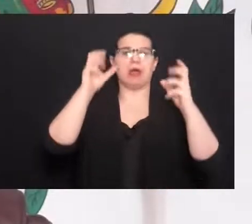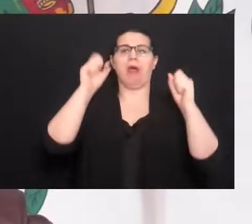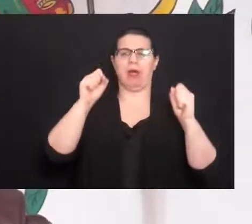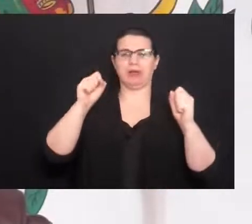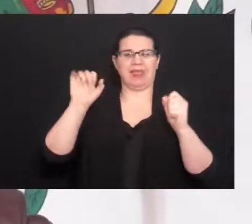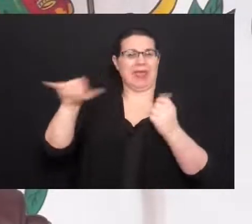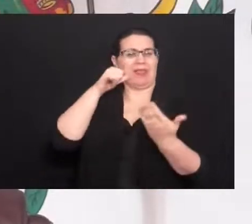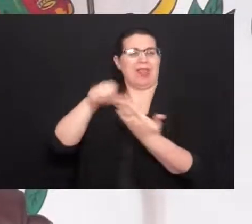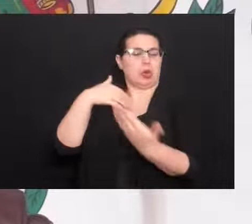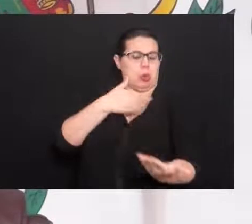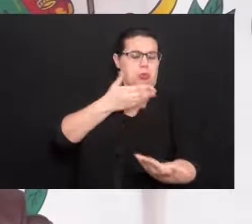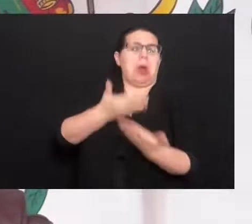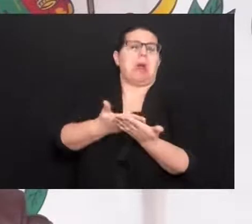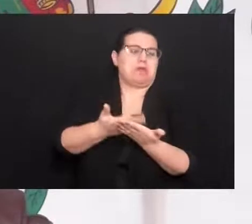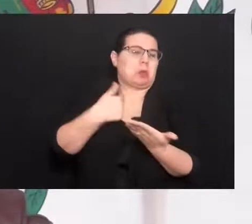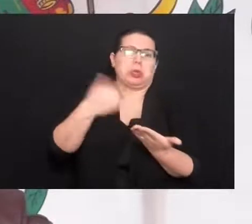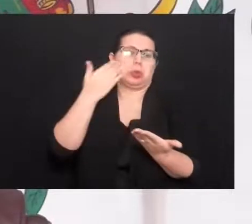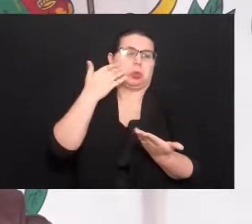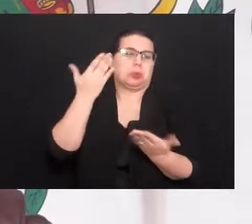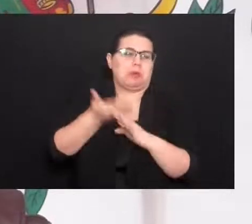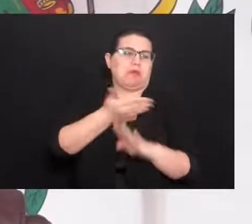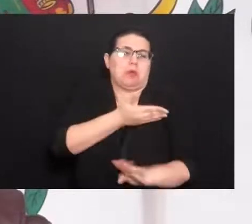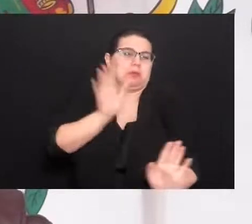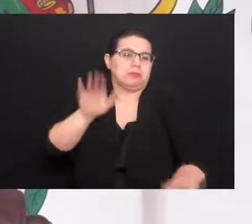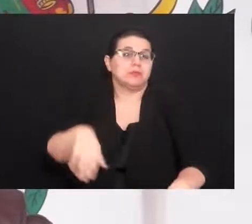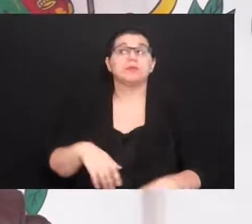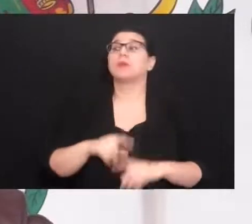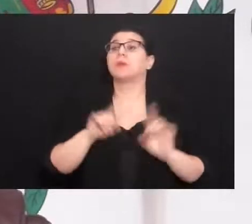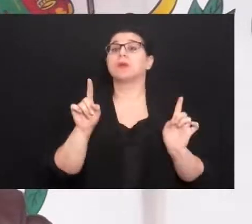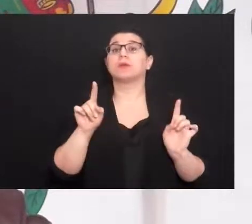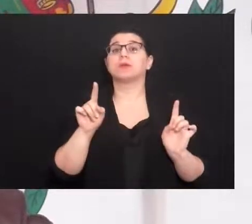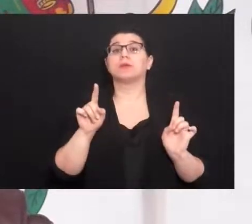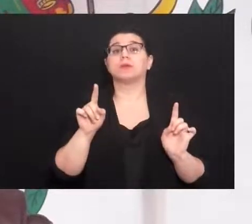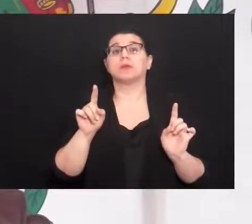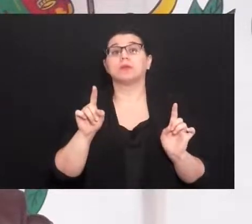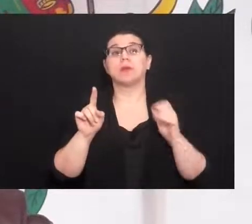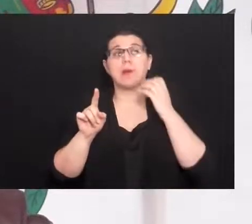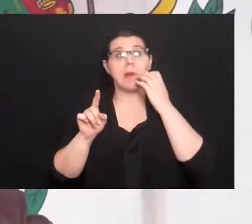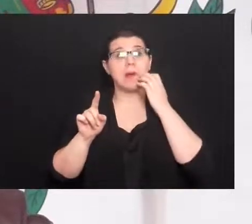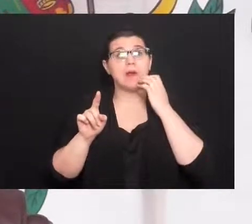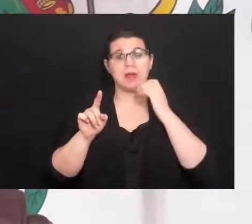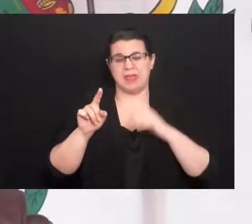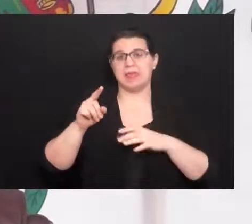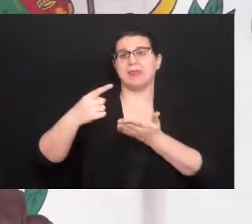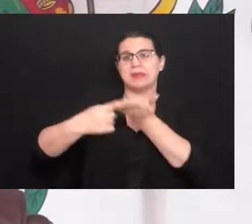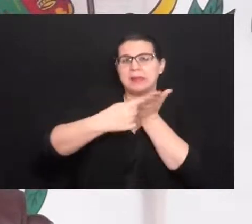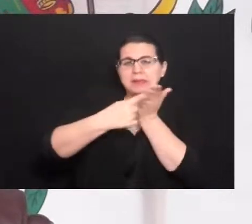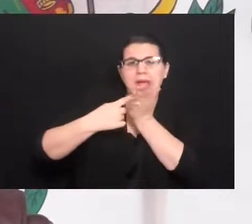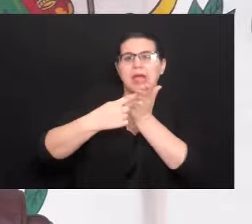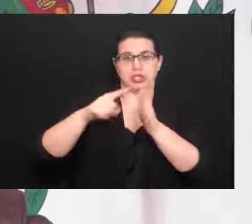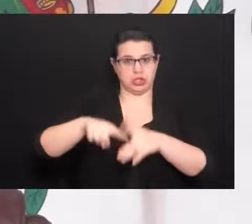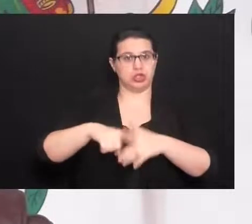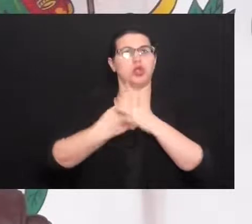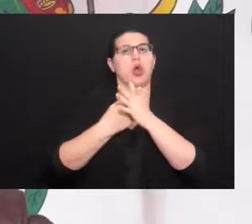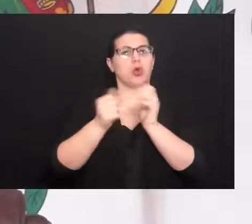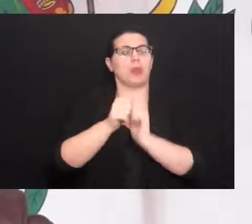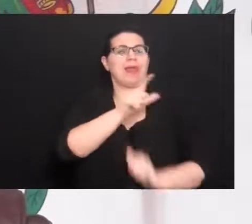arrived, but with all that, I think the discussion, started on the legislative level, which is